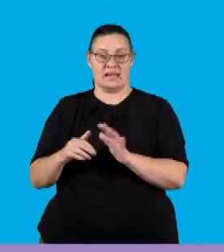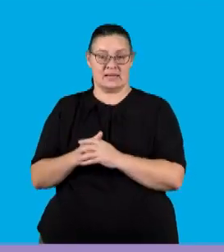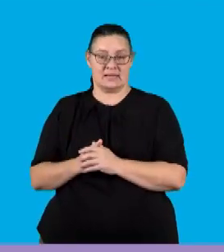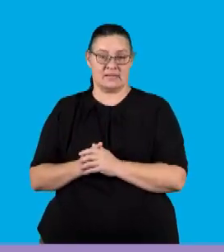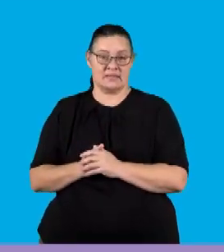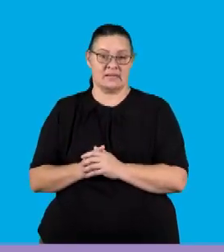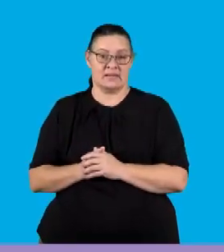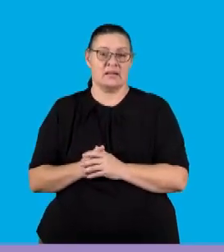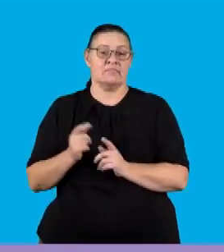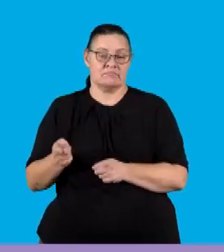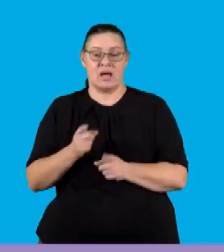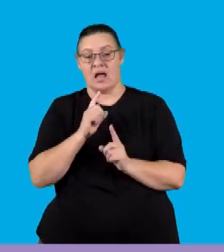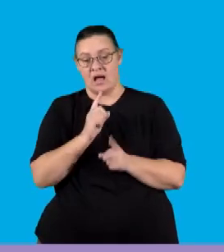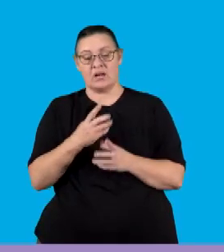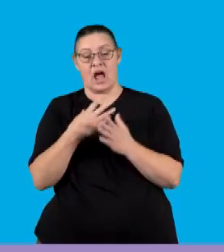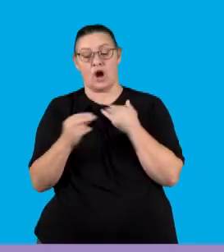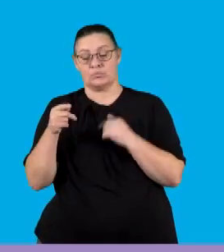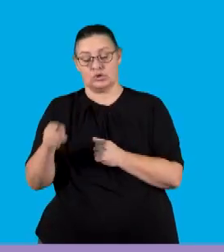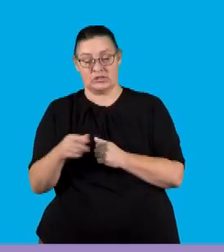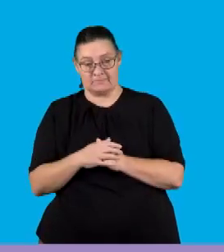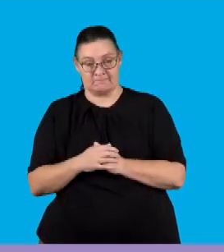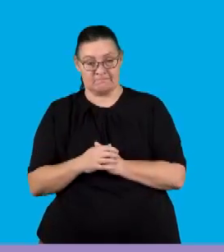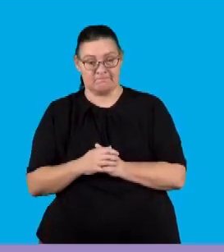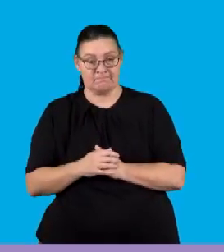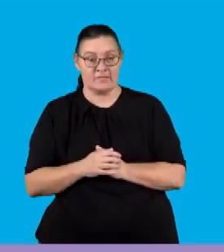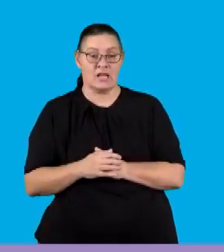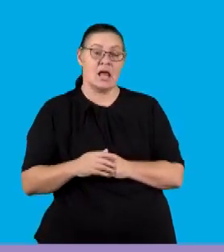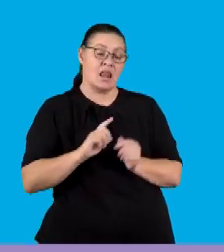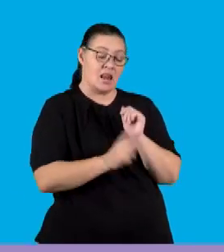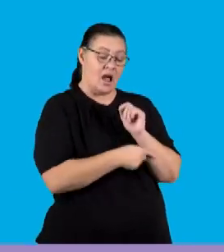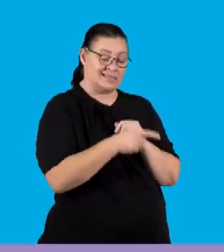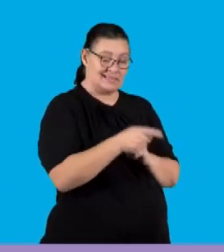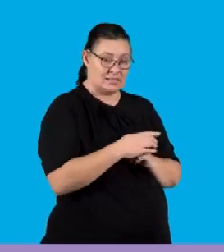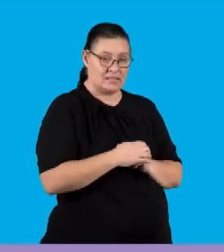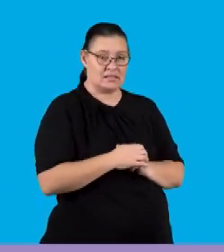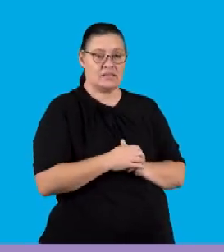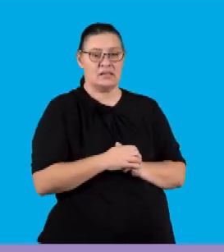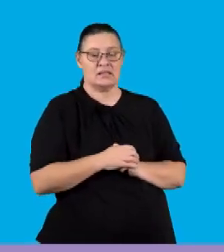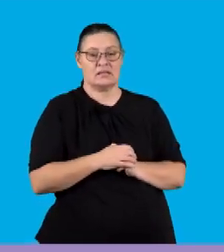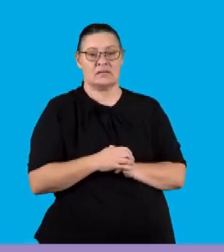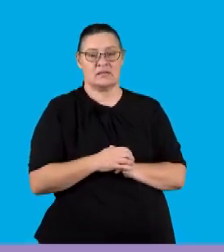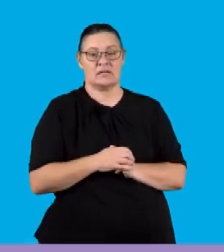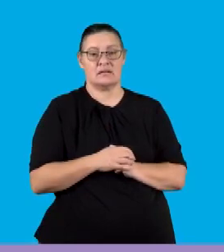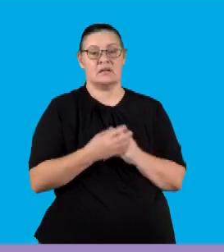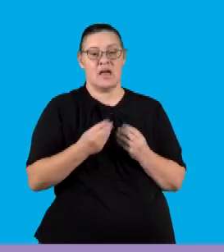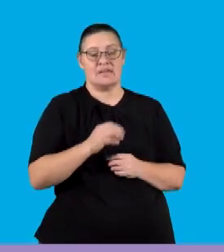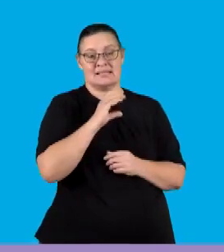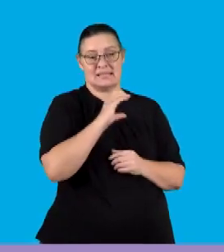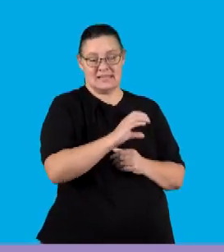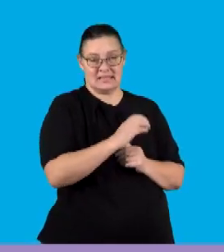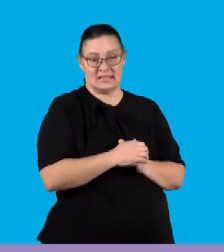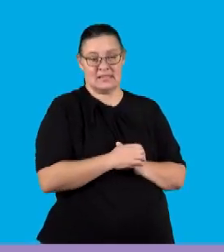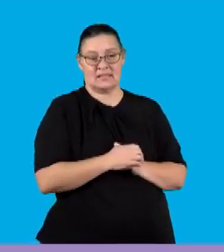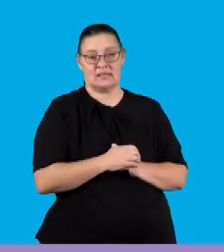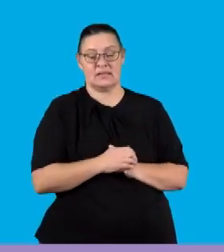that is what our output is going to be. What about this last input value here? We have our C,